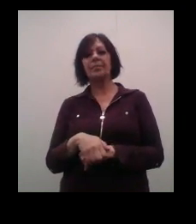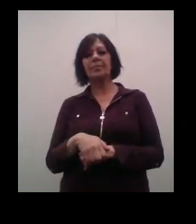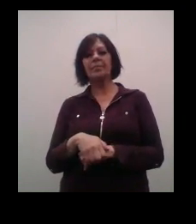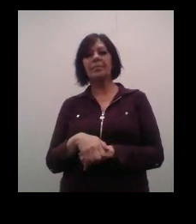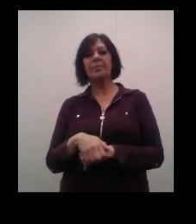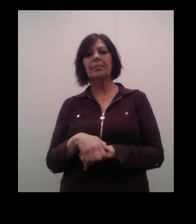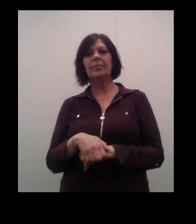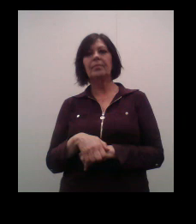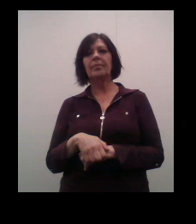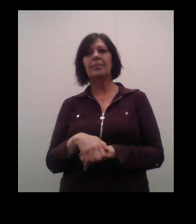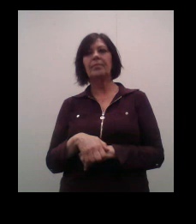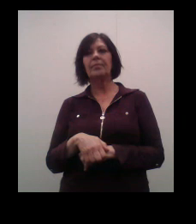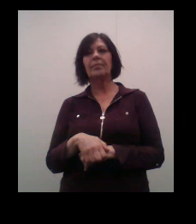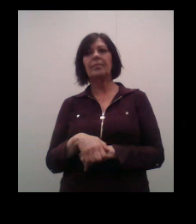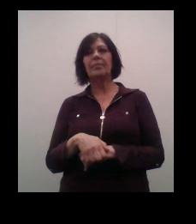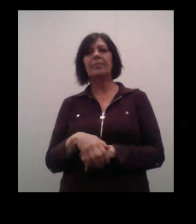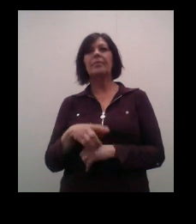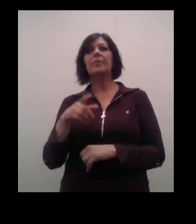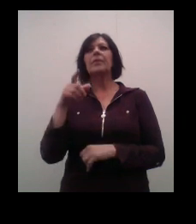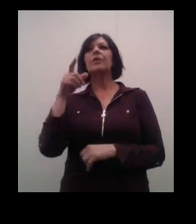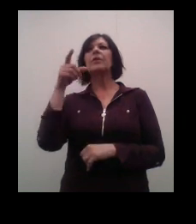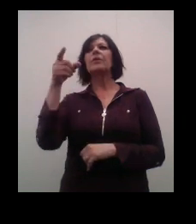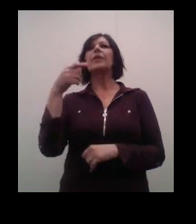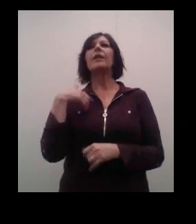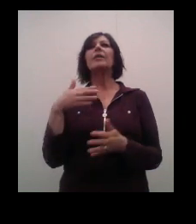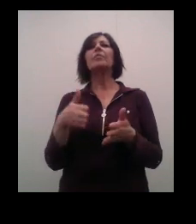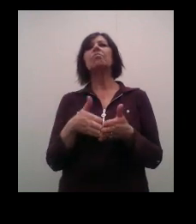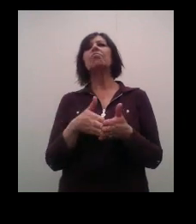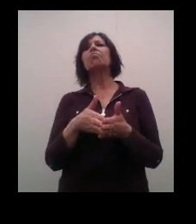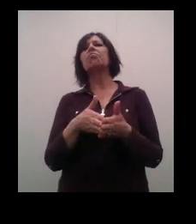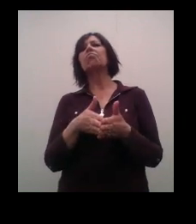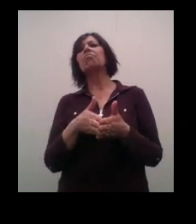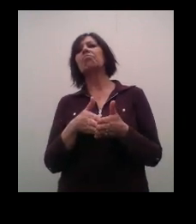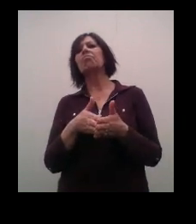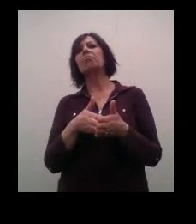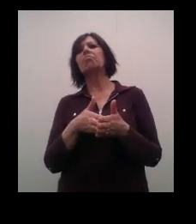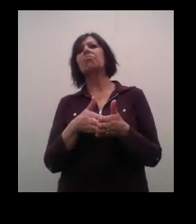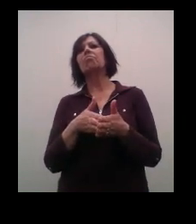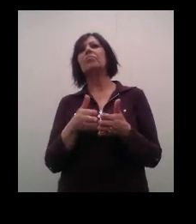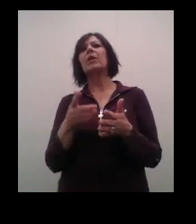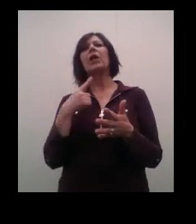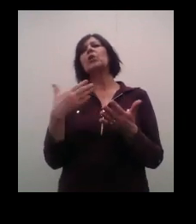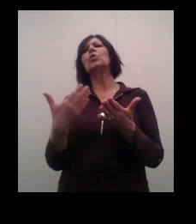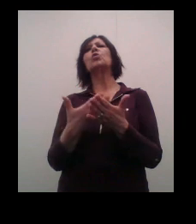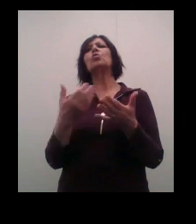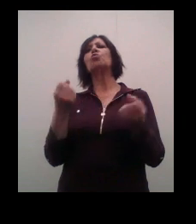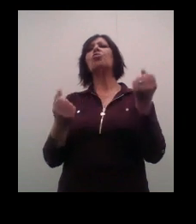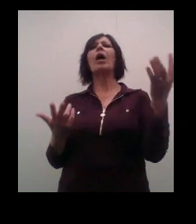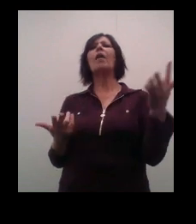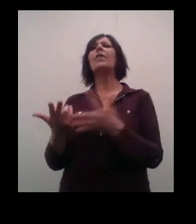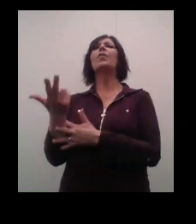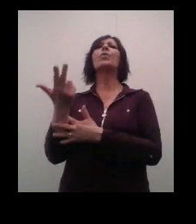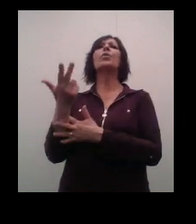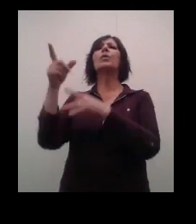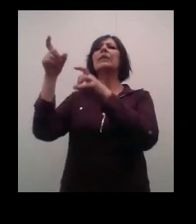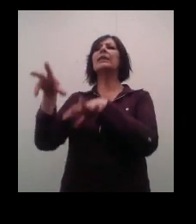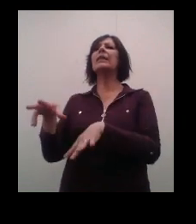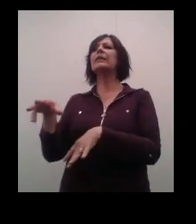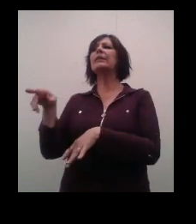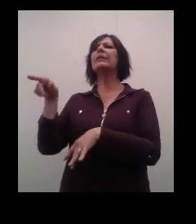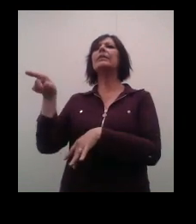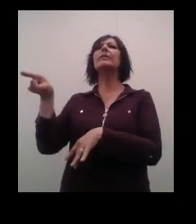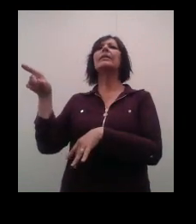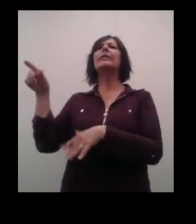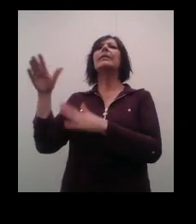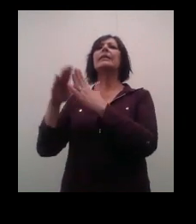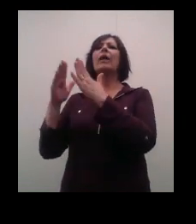very broad expansion of testing. We saw the downtown drive-through testing site open up. We saw one in CCC. Obviously, testing has